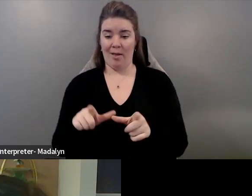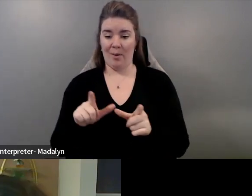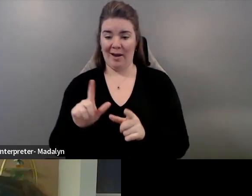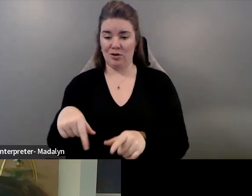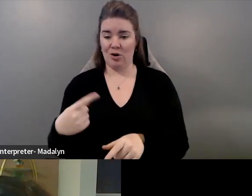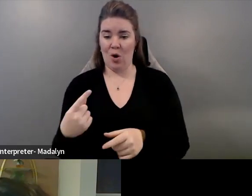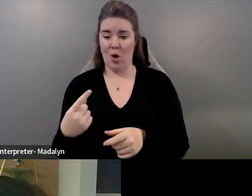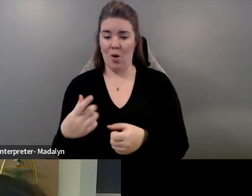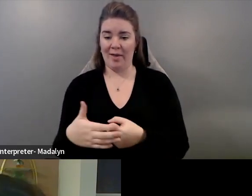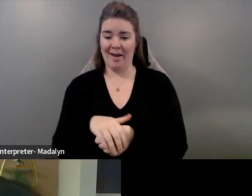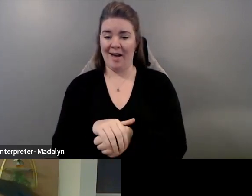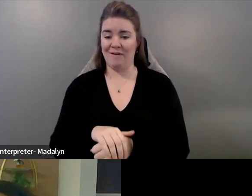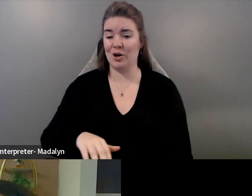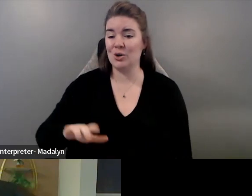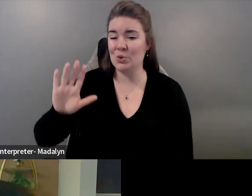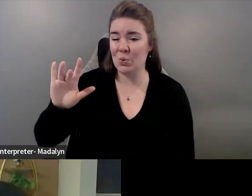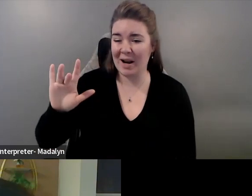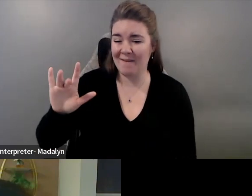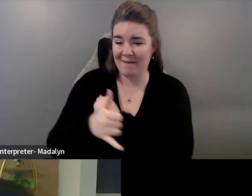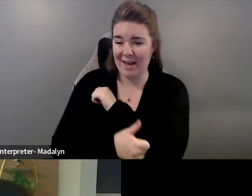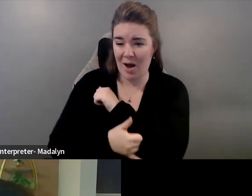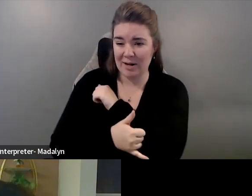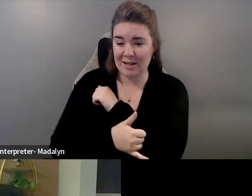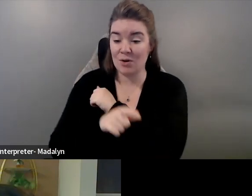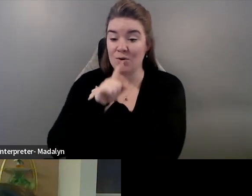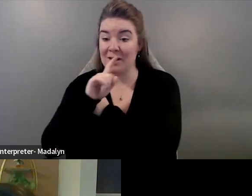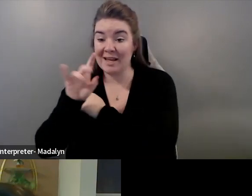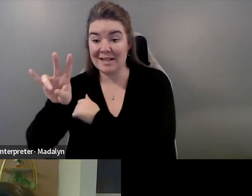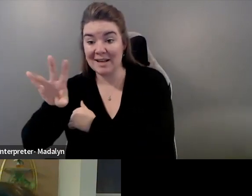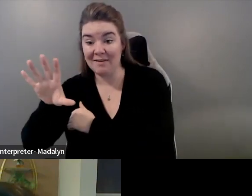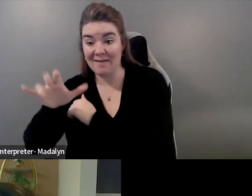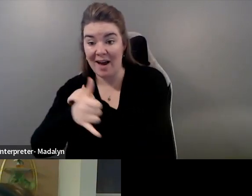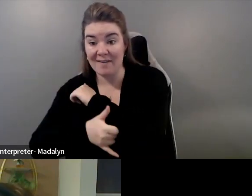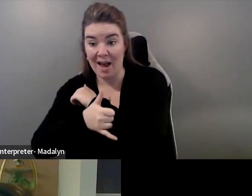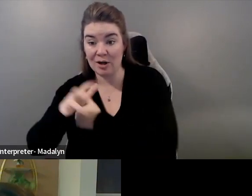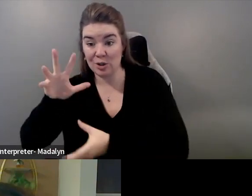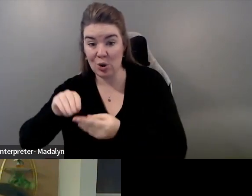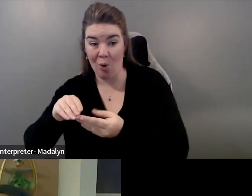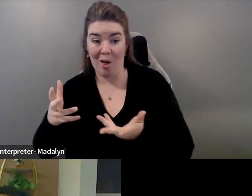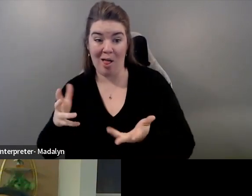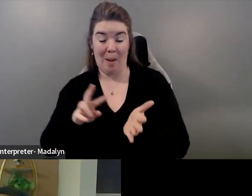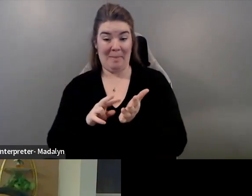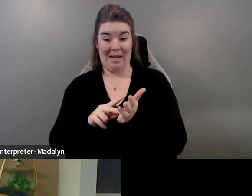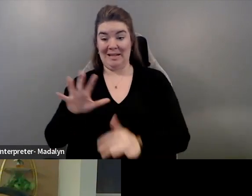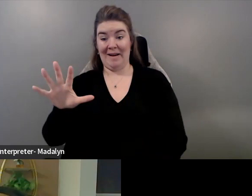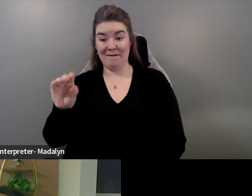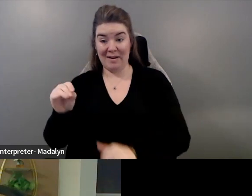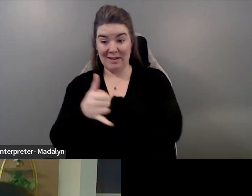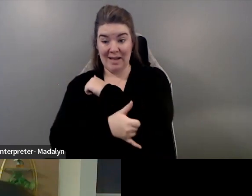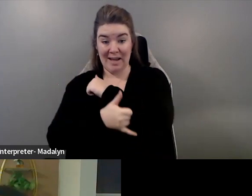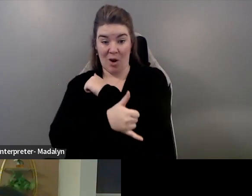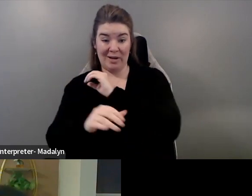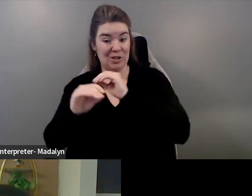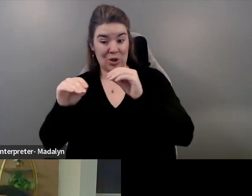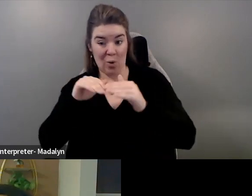25 of the 75 counties. So we have 50 counties that aren't even covered. So that's part of our conversation for the next